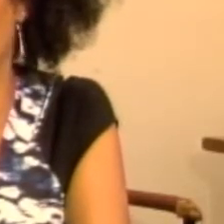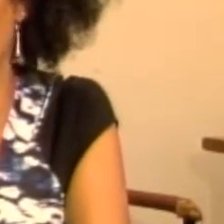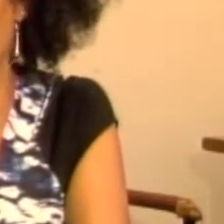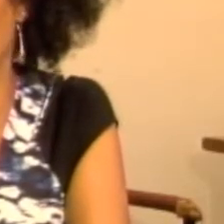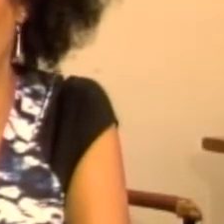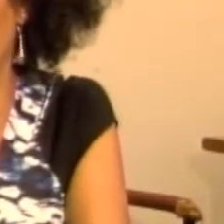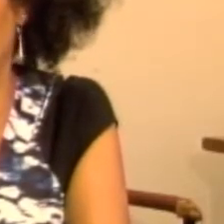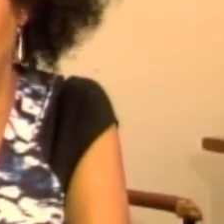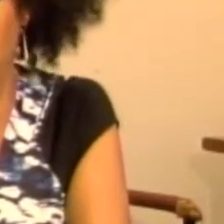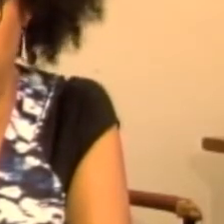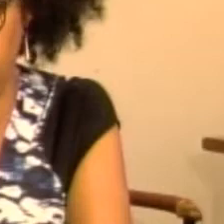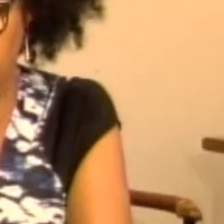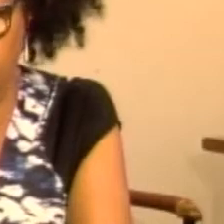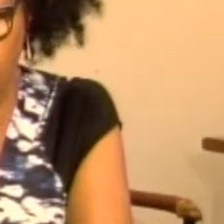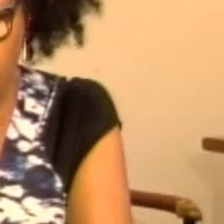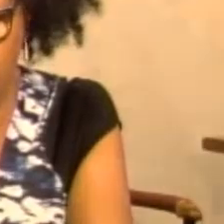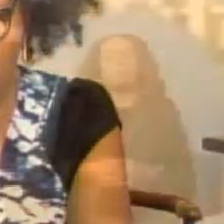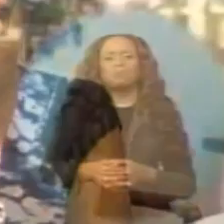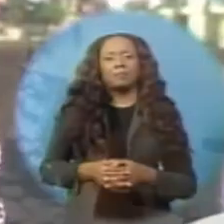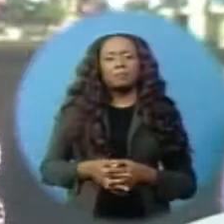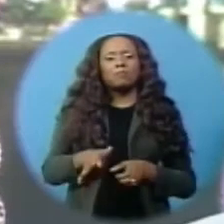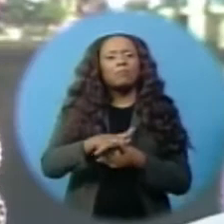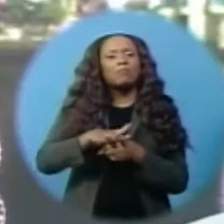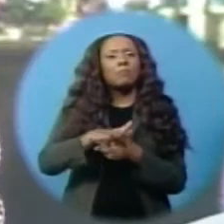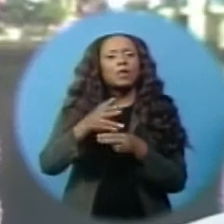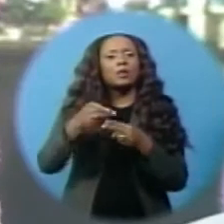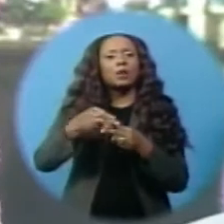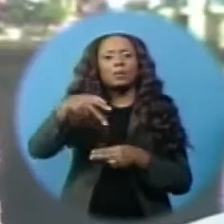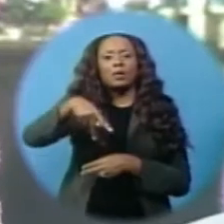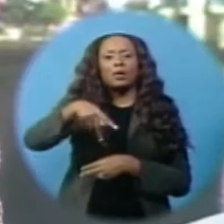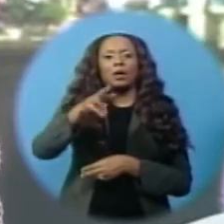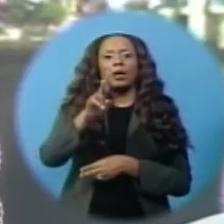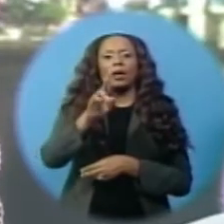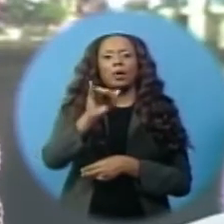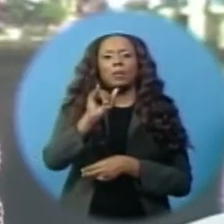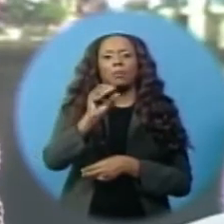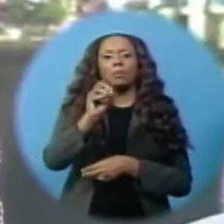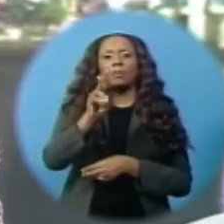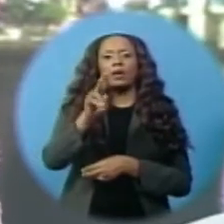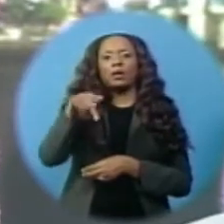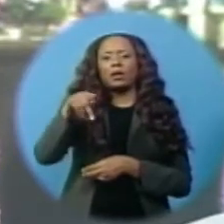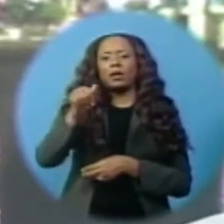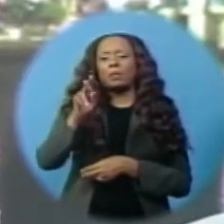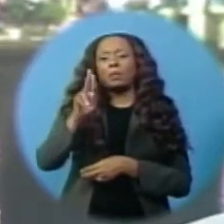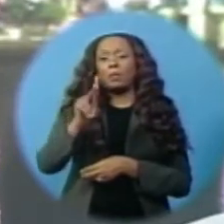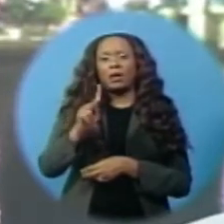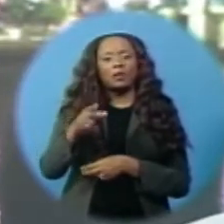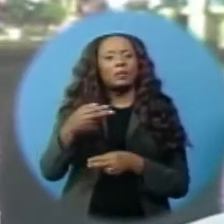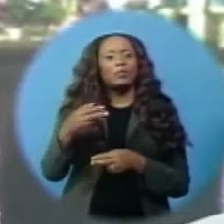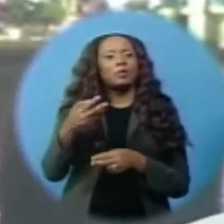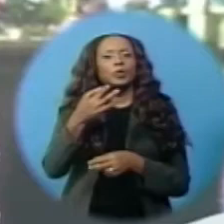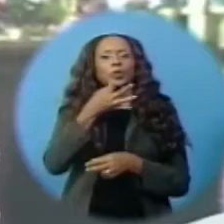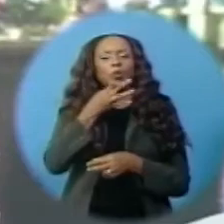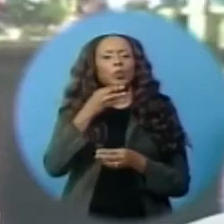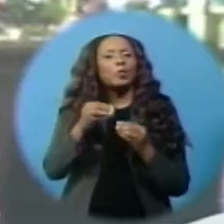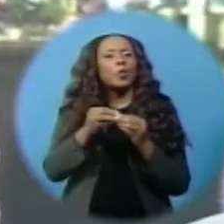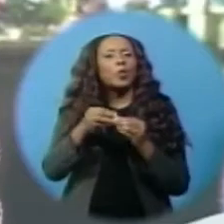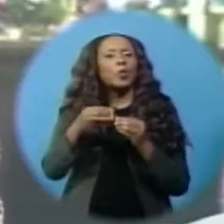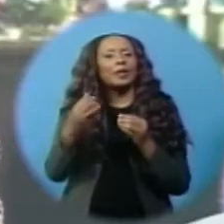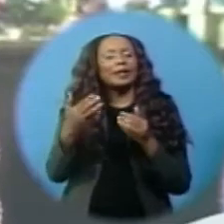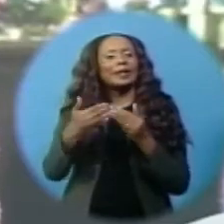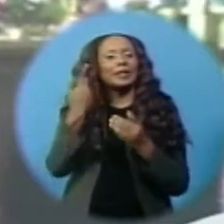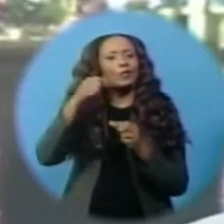of October. Well, driving along Prior Park Main Road could soon be an easier task for